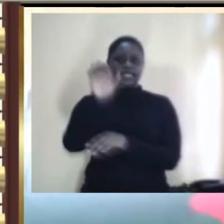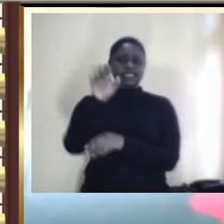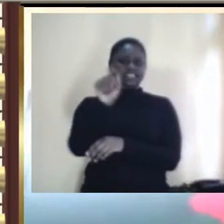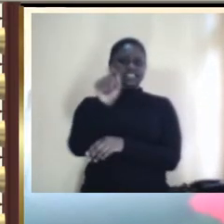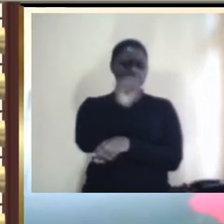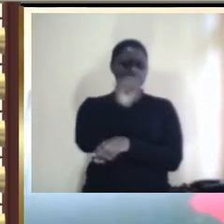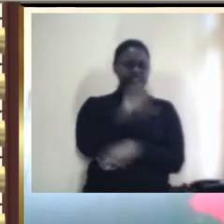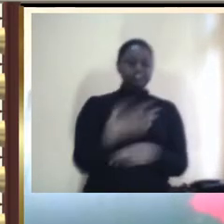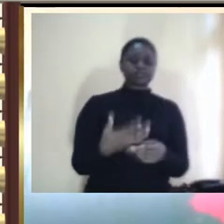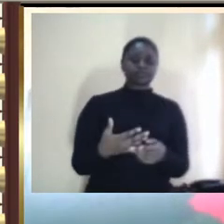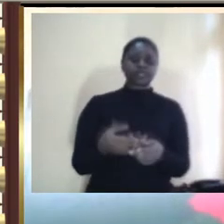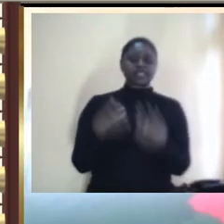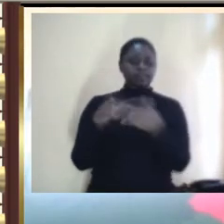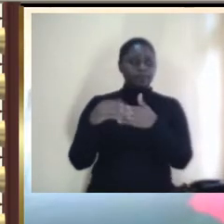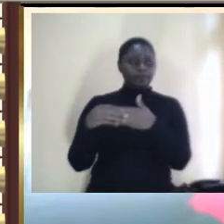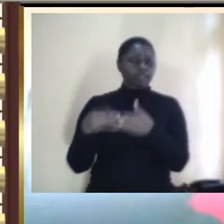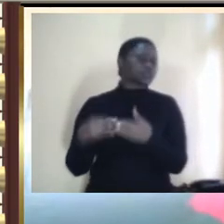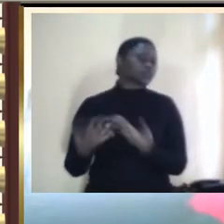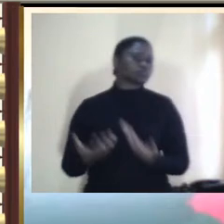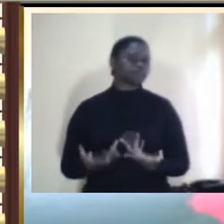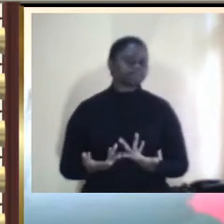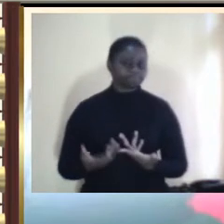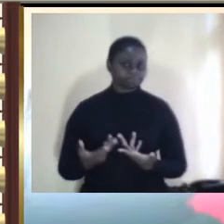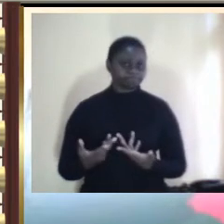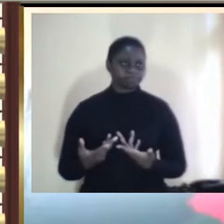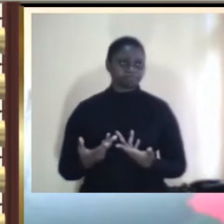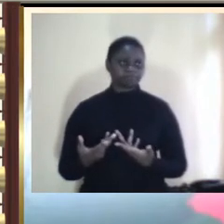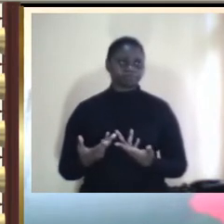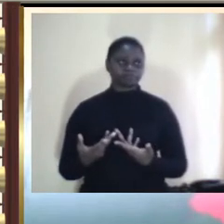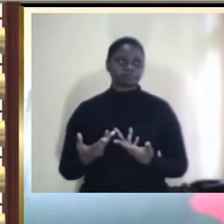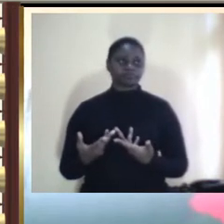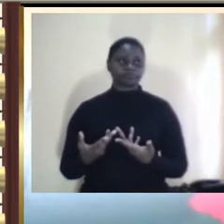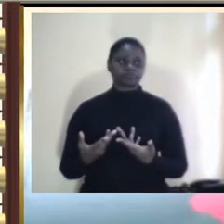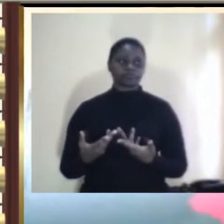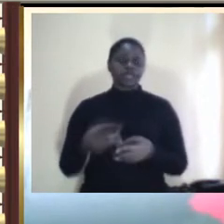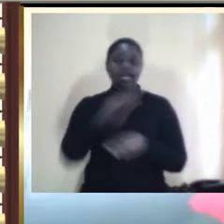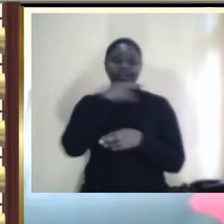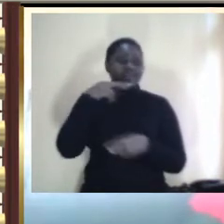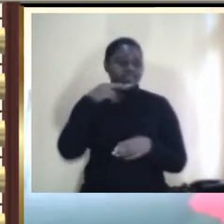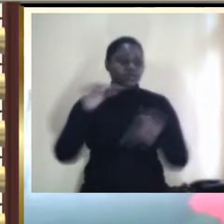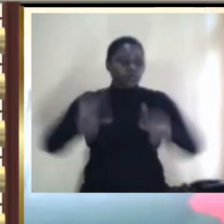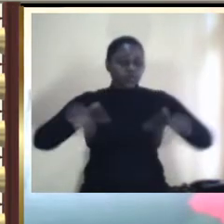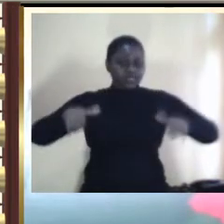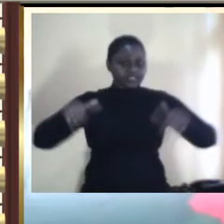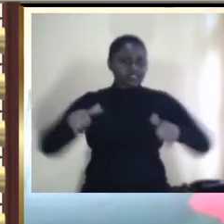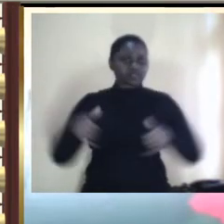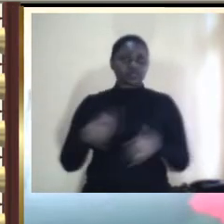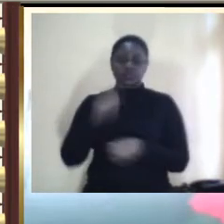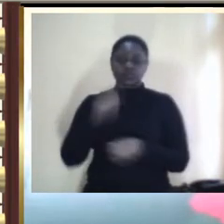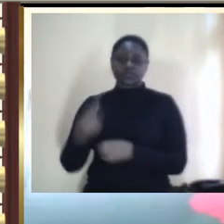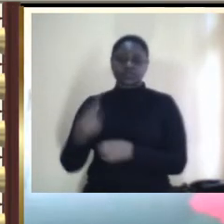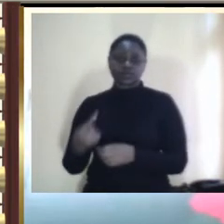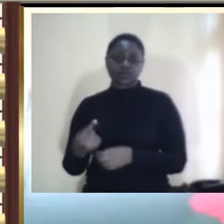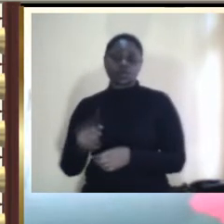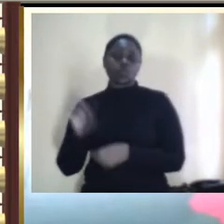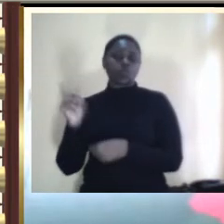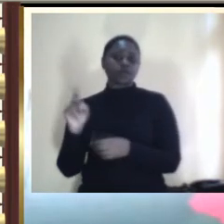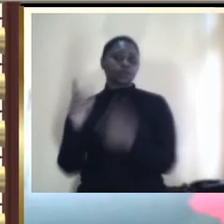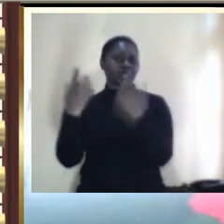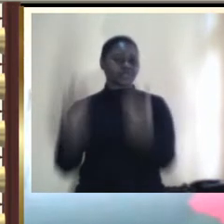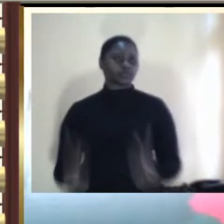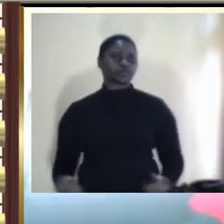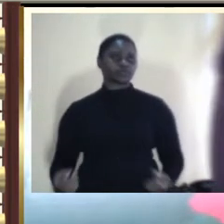I'm certain that the members are really really waiting to say what is it that we are